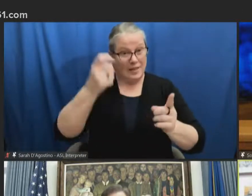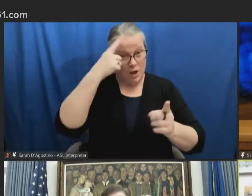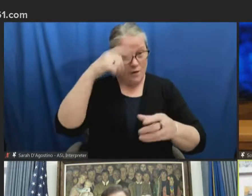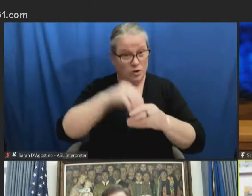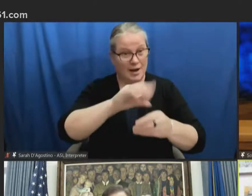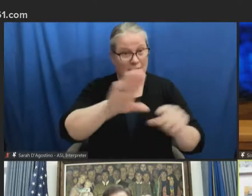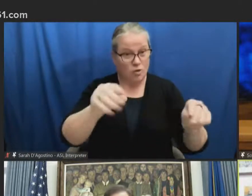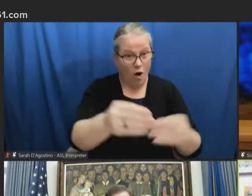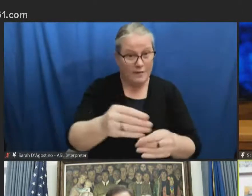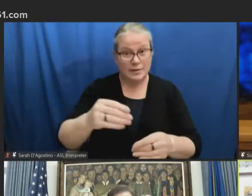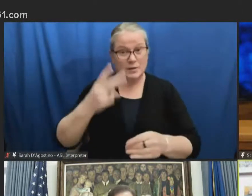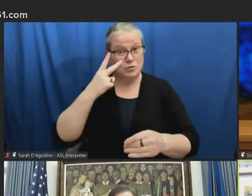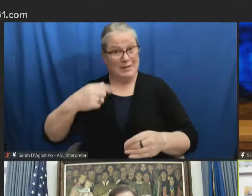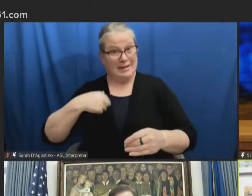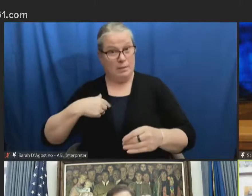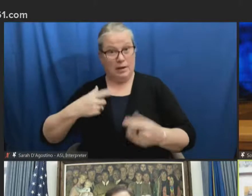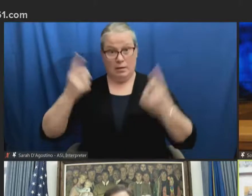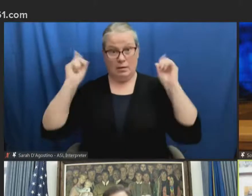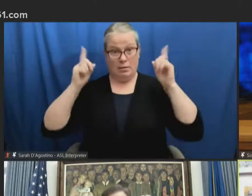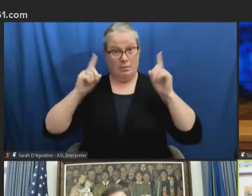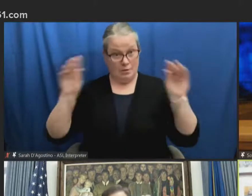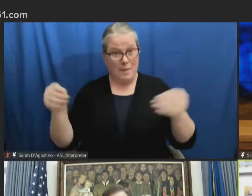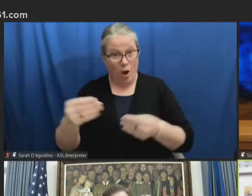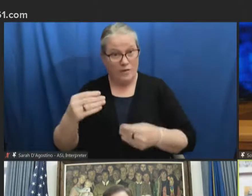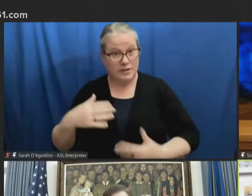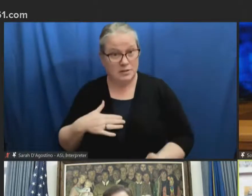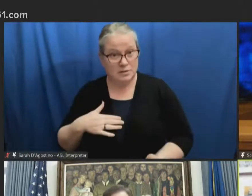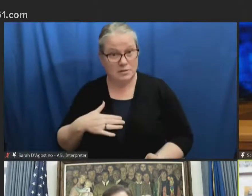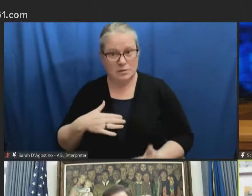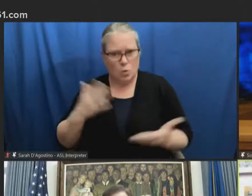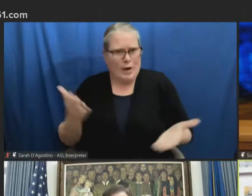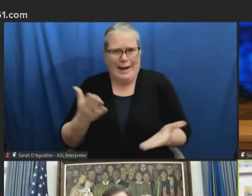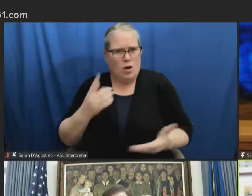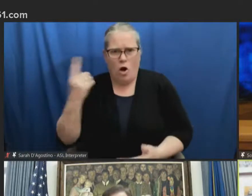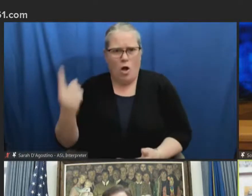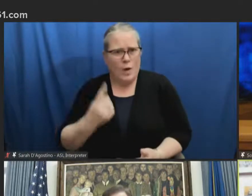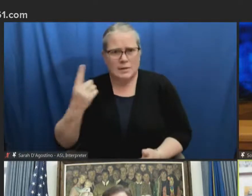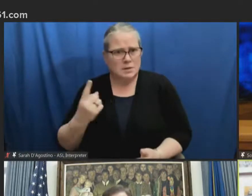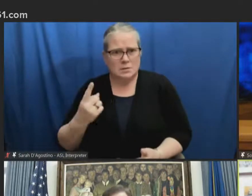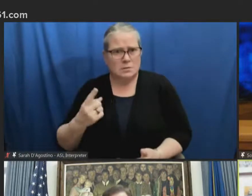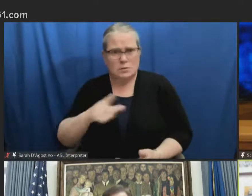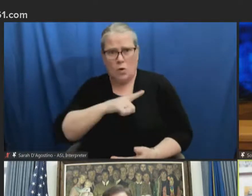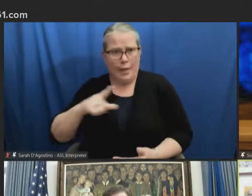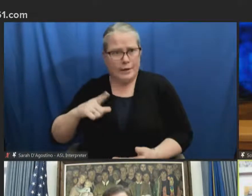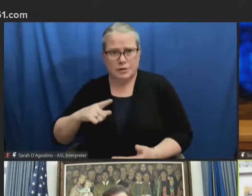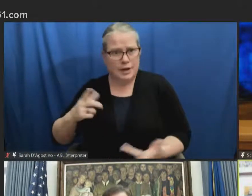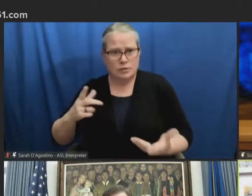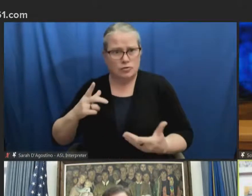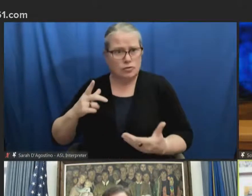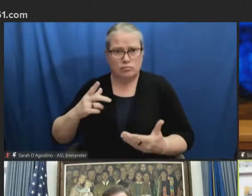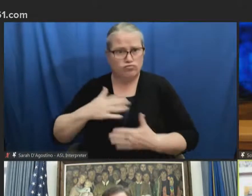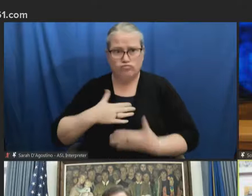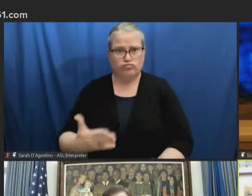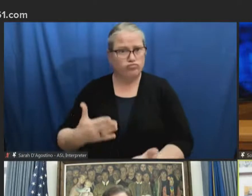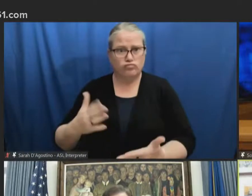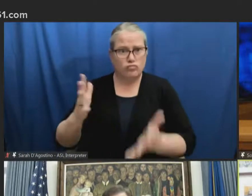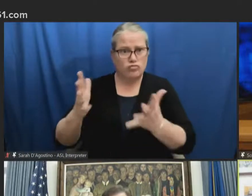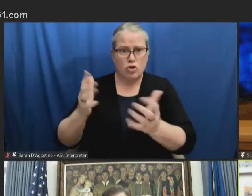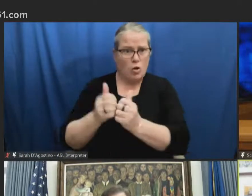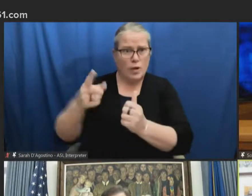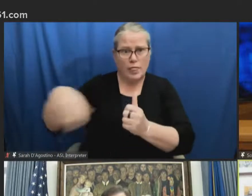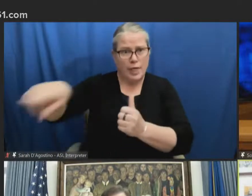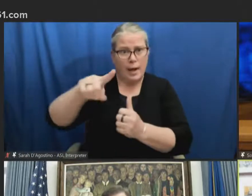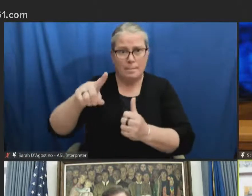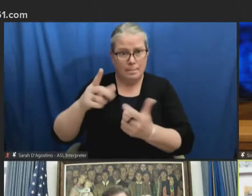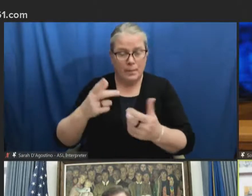office. We're always here. So we always are willing to talk to them, but the governor was very clear on where